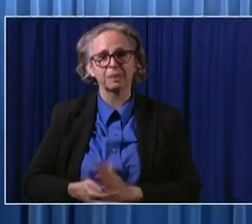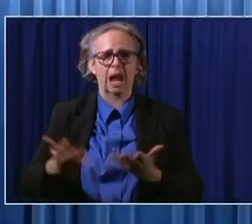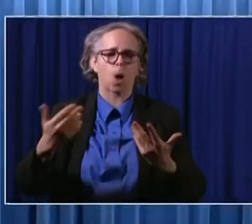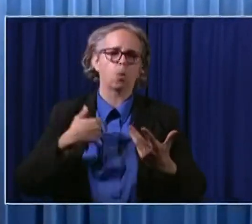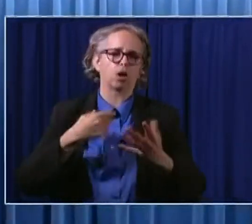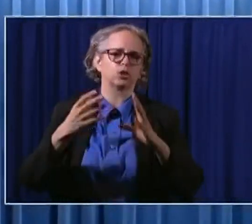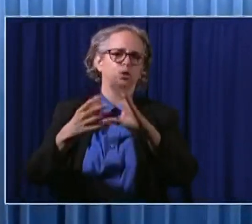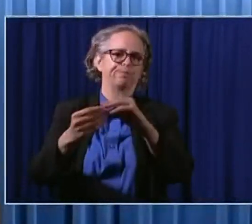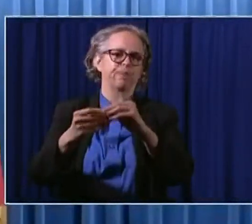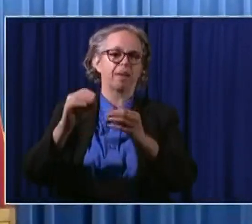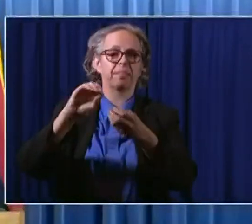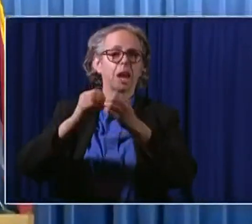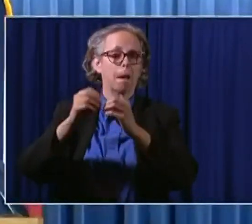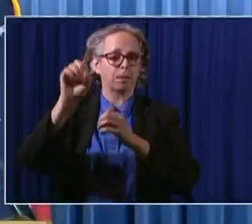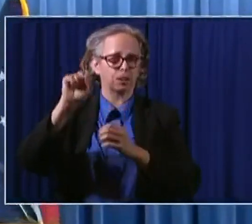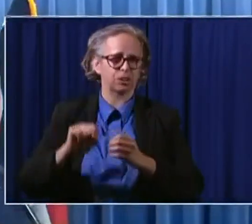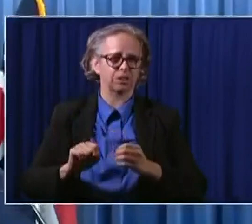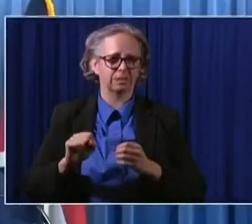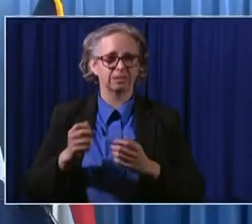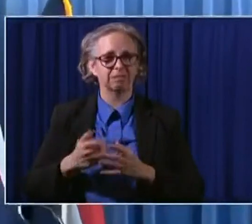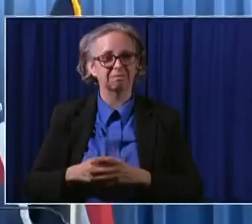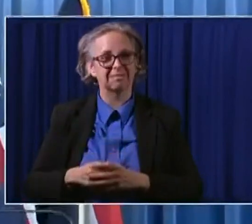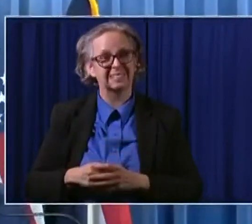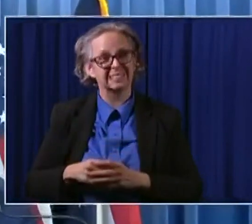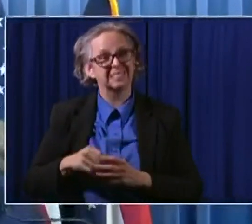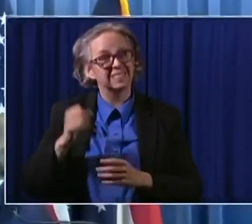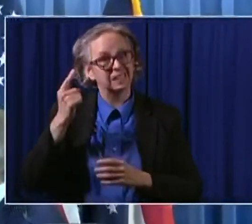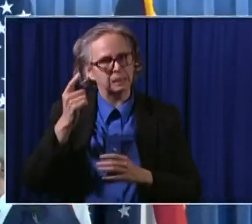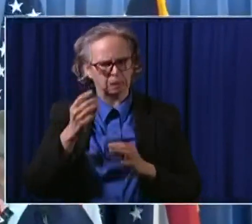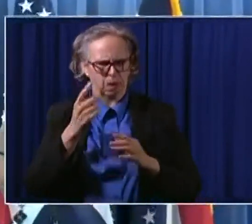And this is the key indicator.